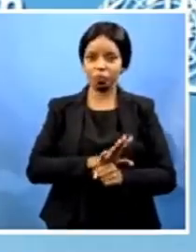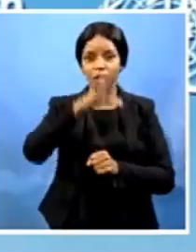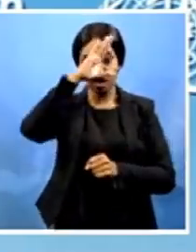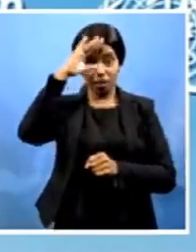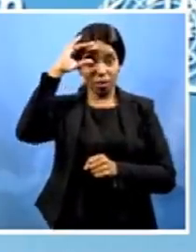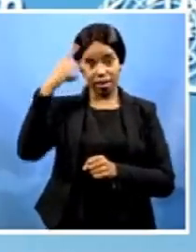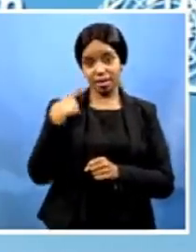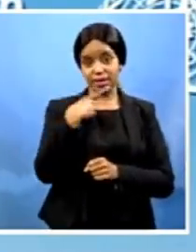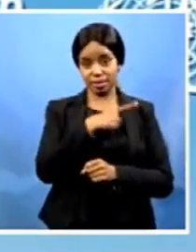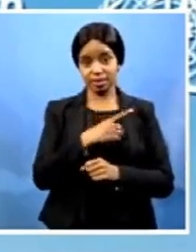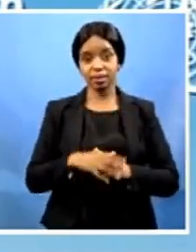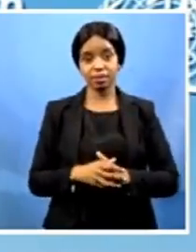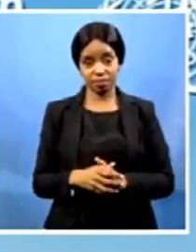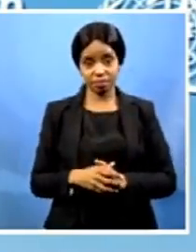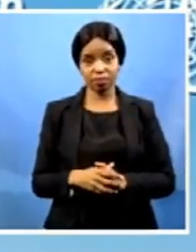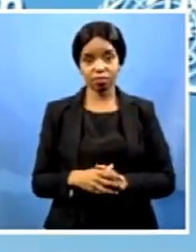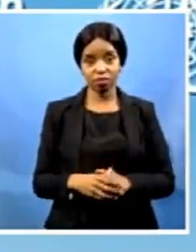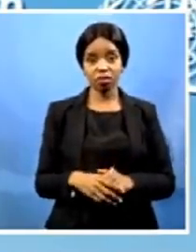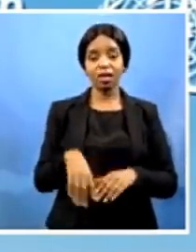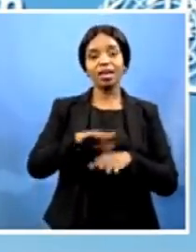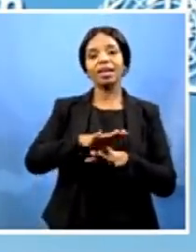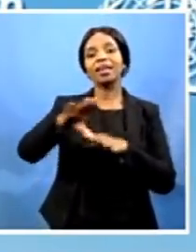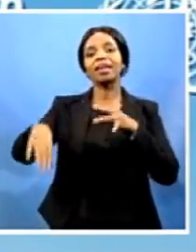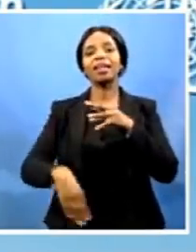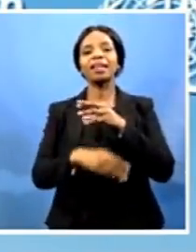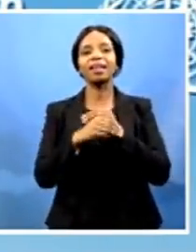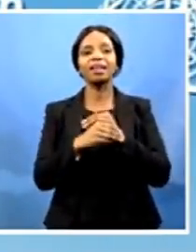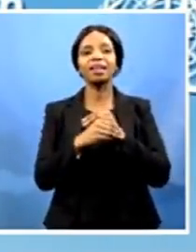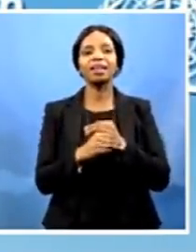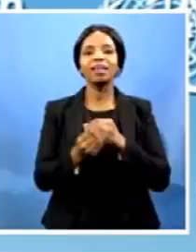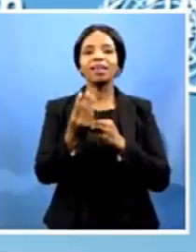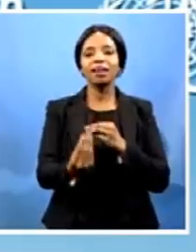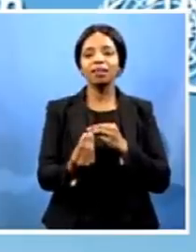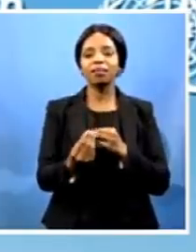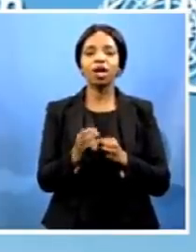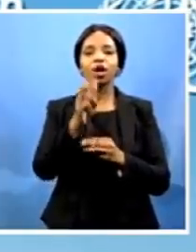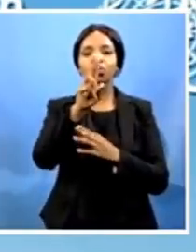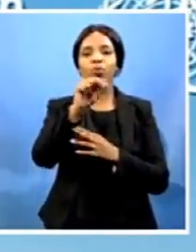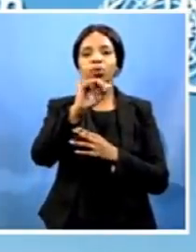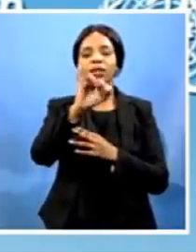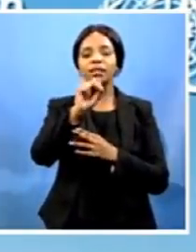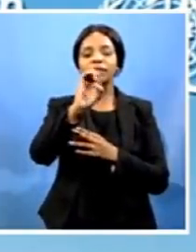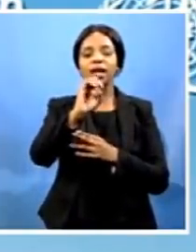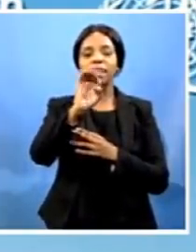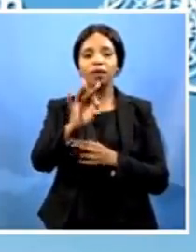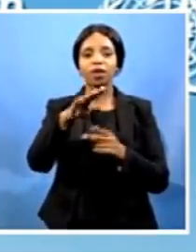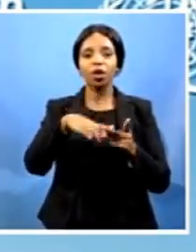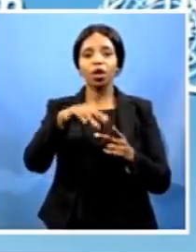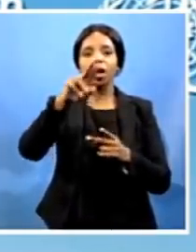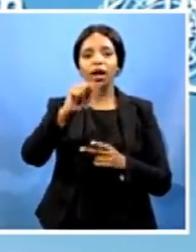about COVID-19 with partners from UNICEF, UNHCR, IFRC, and UNESCO, among